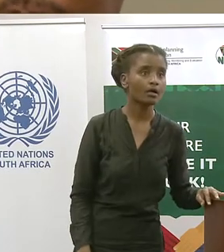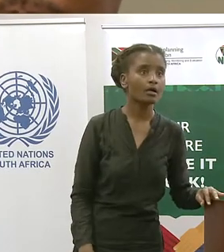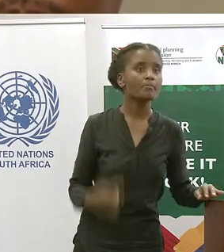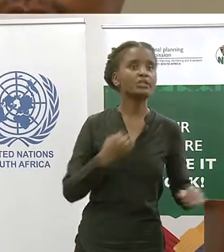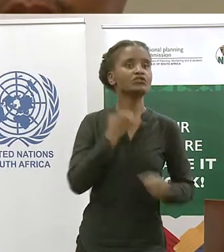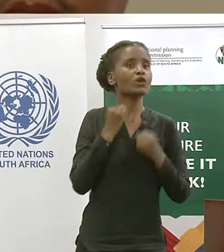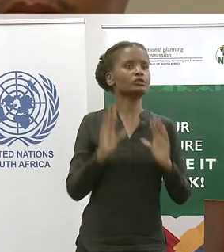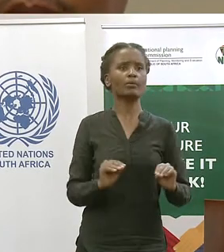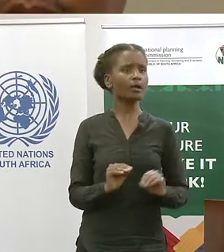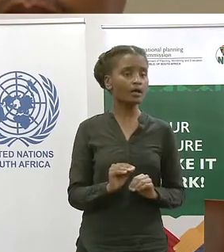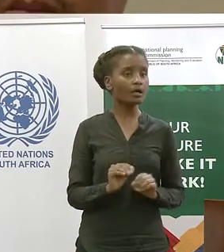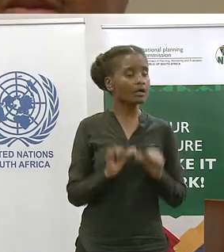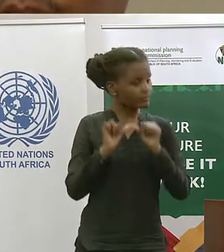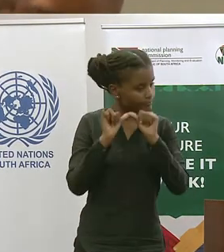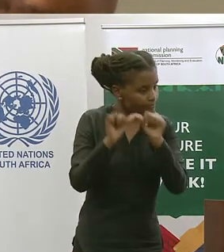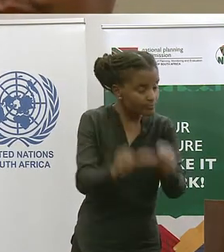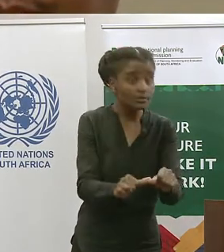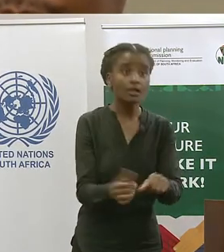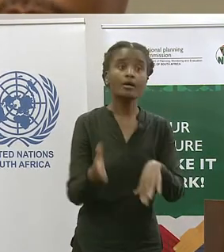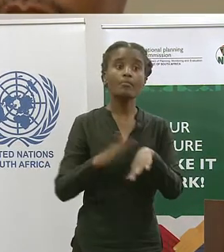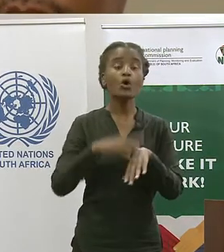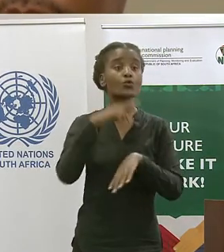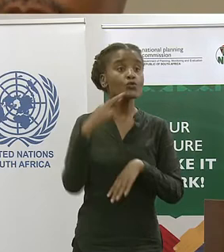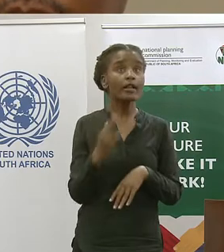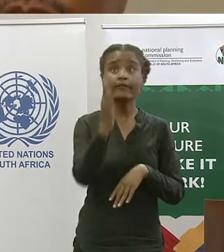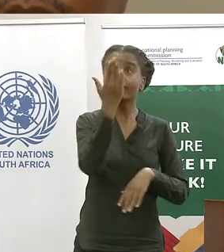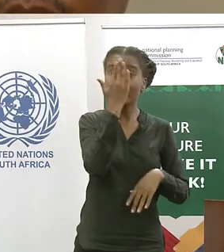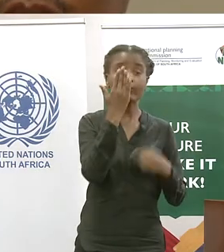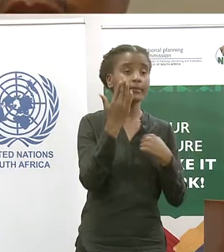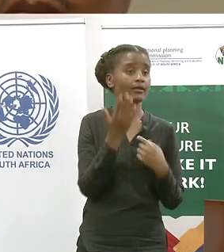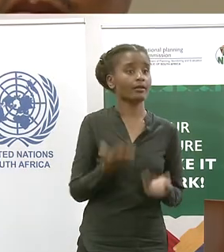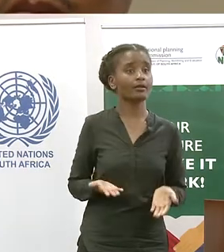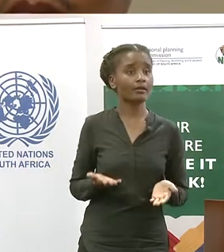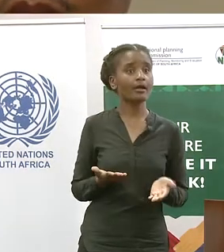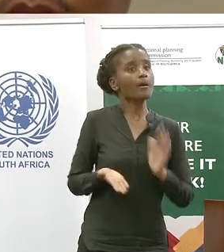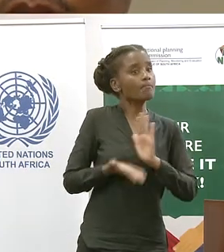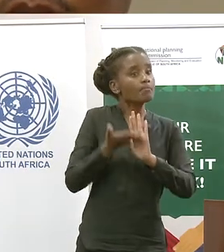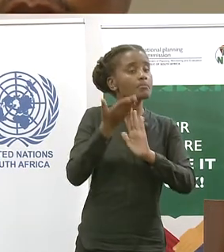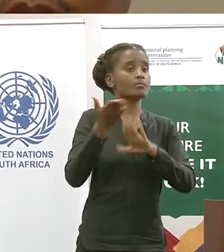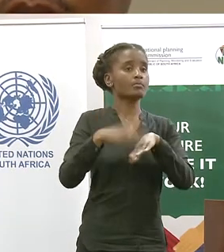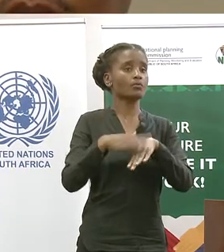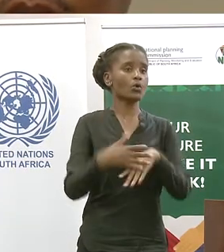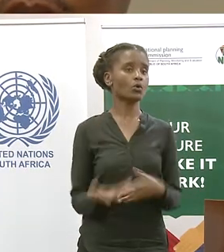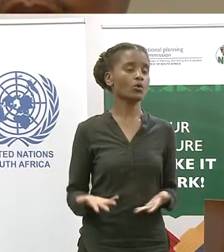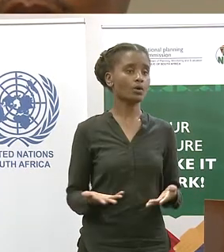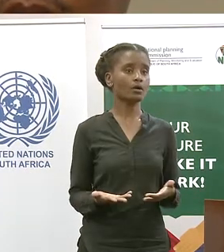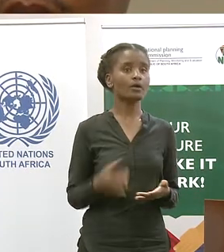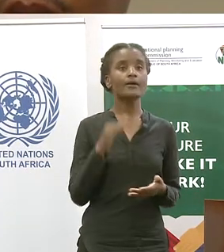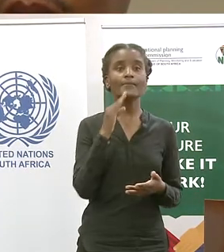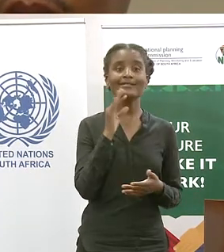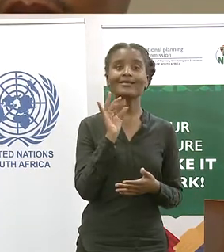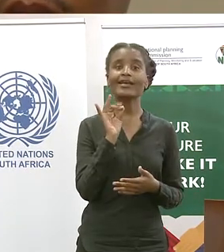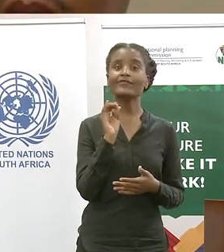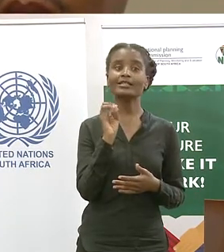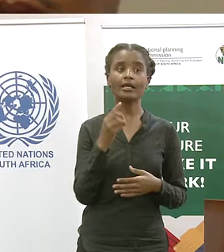became more in front of me, and they became more elevated. But every single day, when I wake up